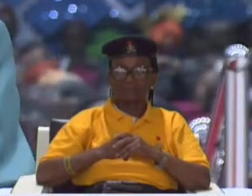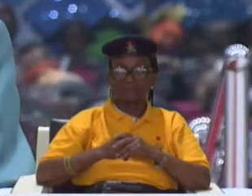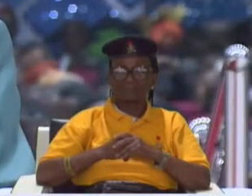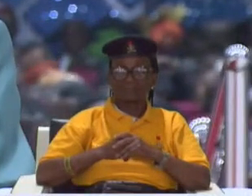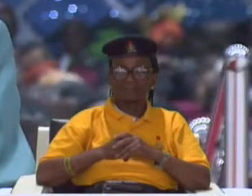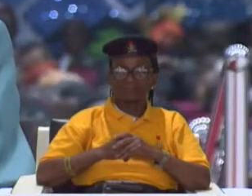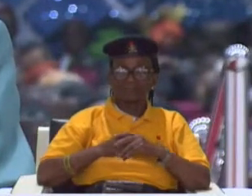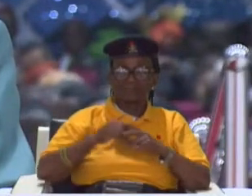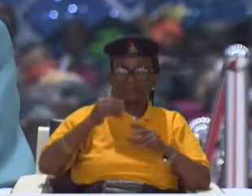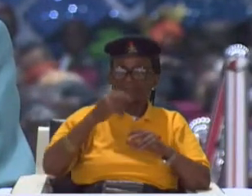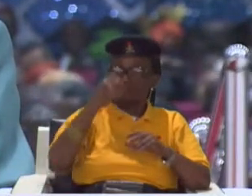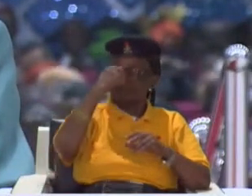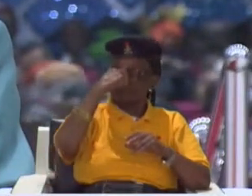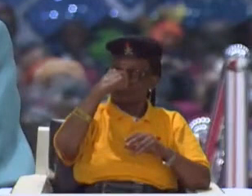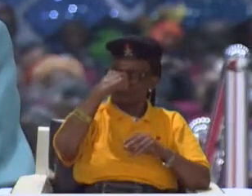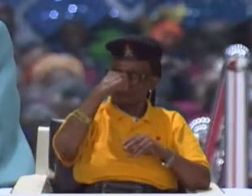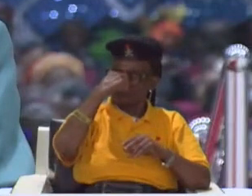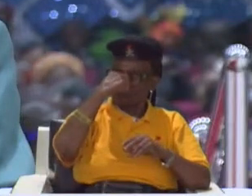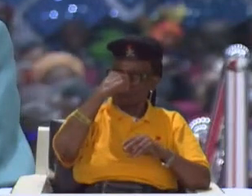Bartimaeus cried